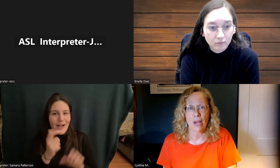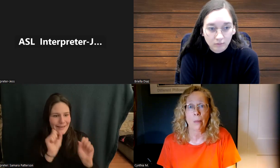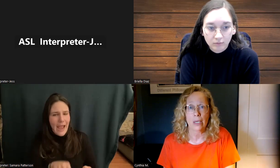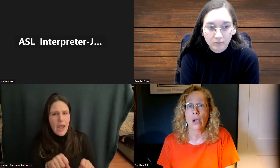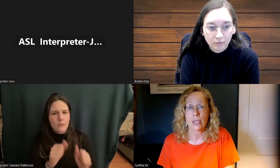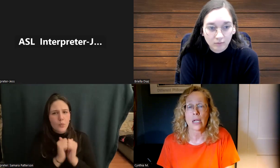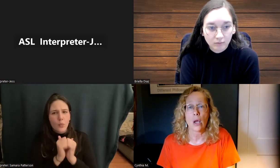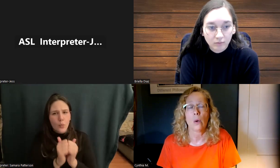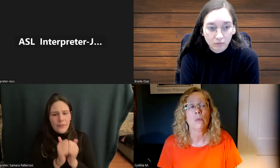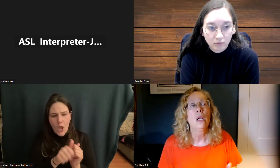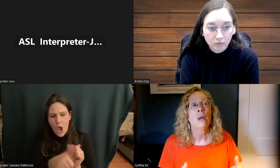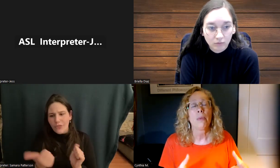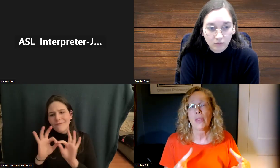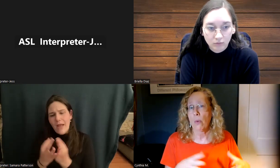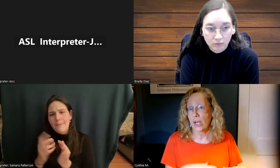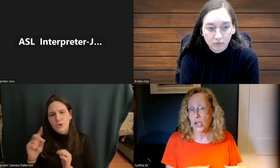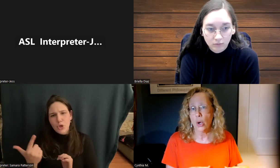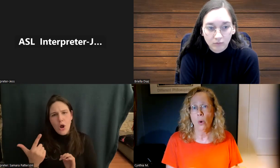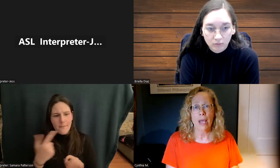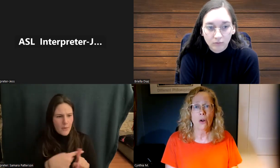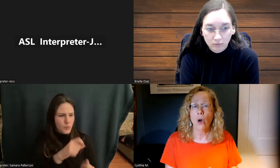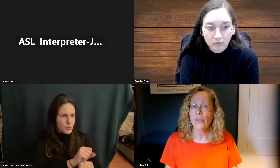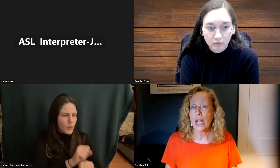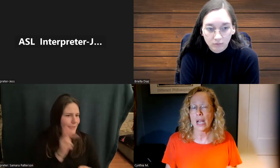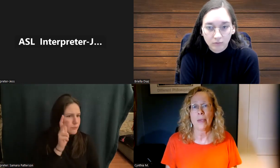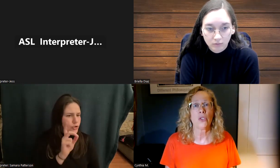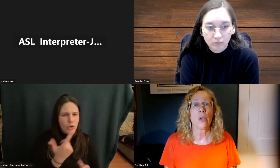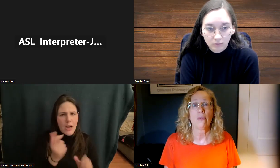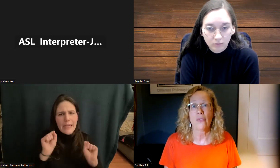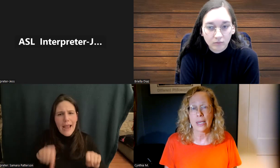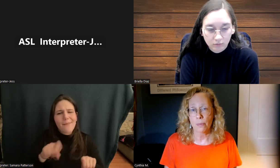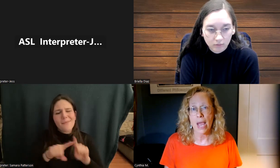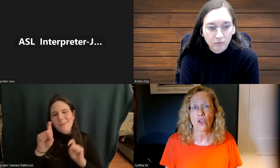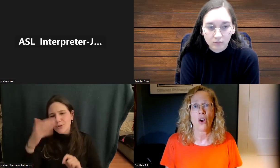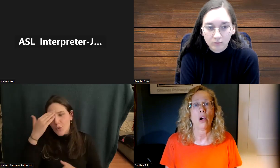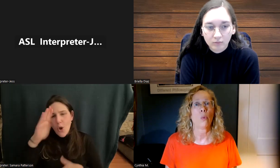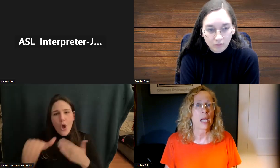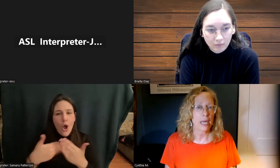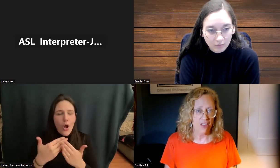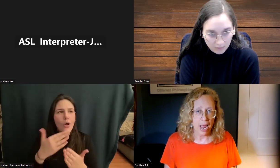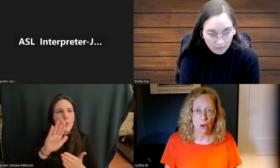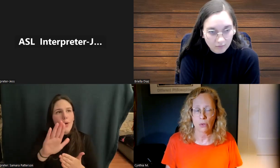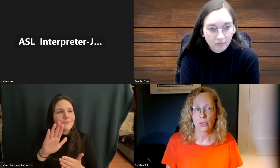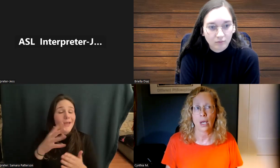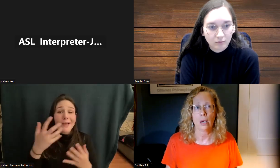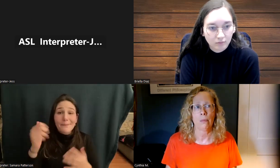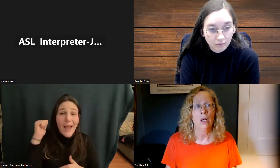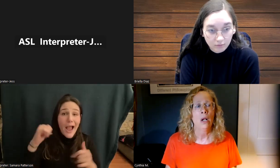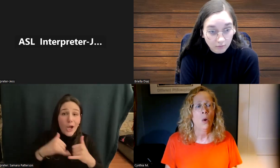other family dogs at home, but they want to know about all the dynamics. Do you have a fenced backyard? What kind of